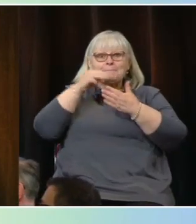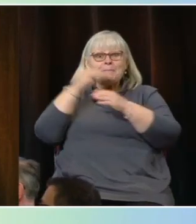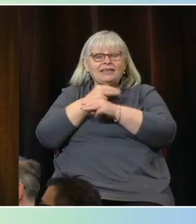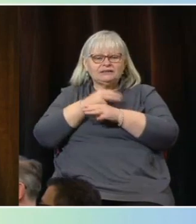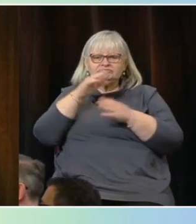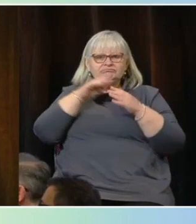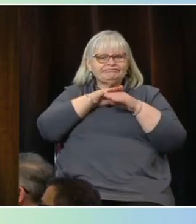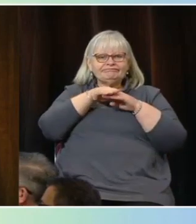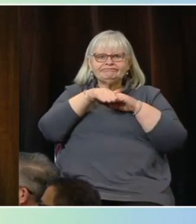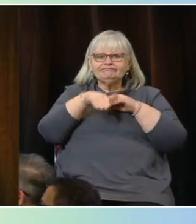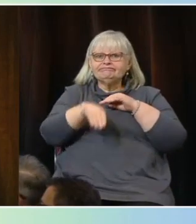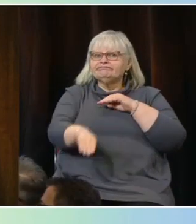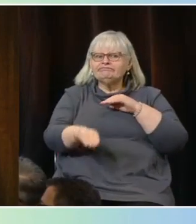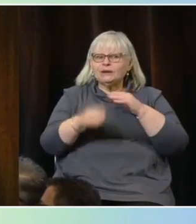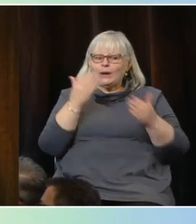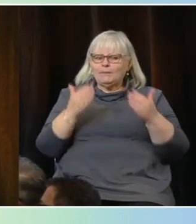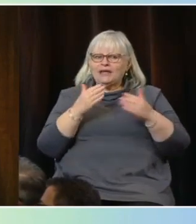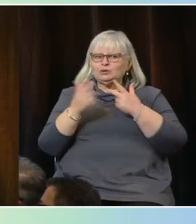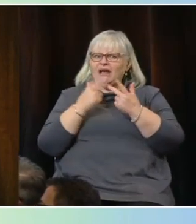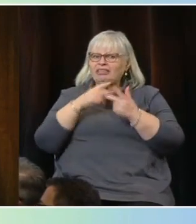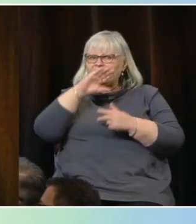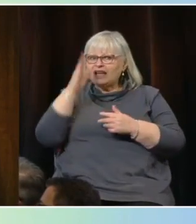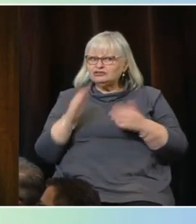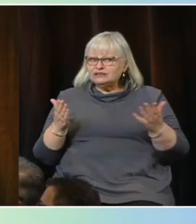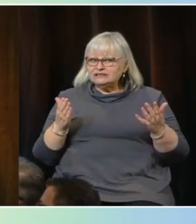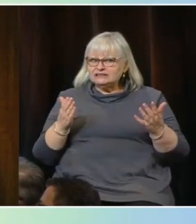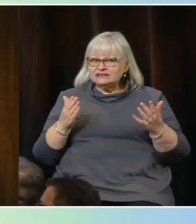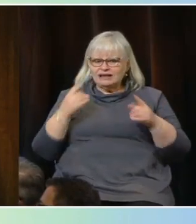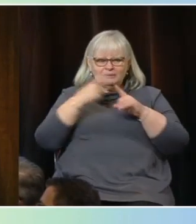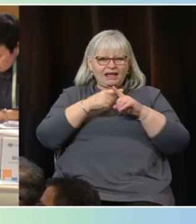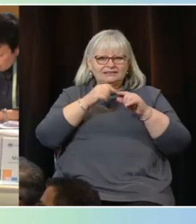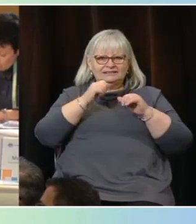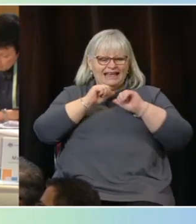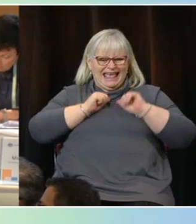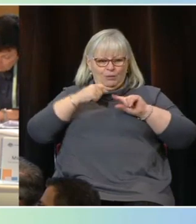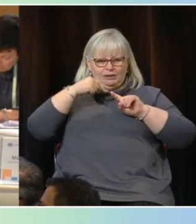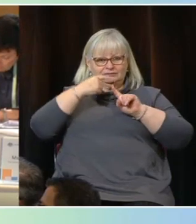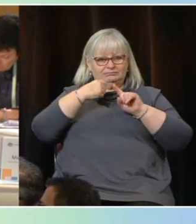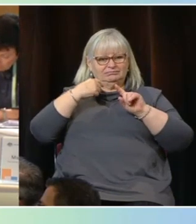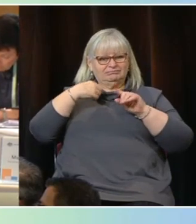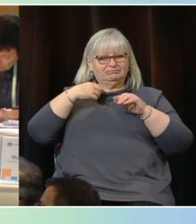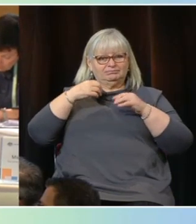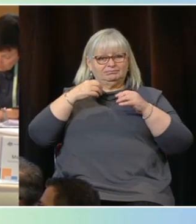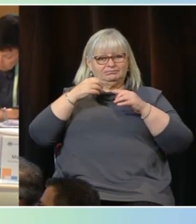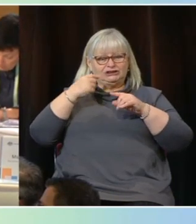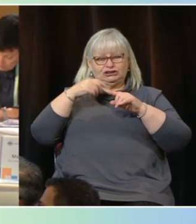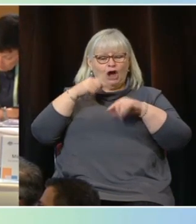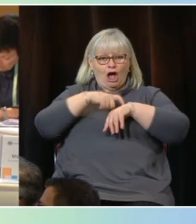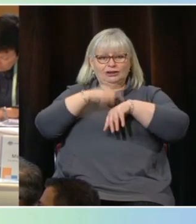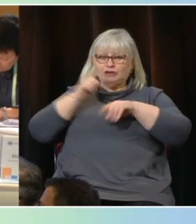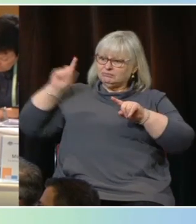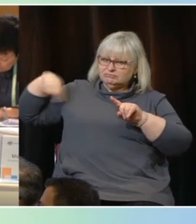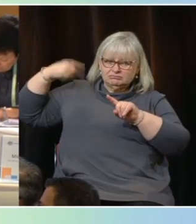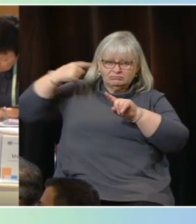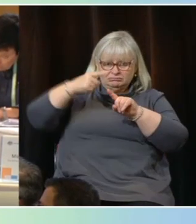declining both compared to other countries and compared to our own performance over time the average year